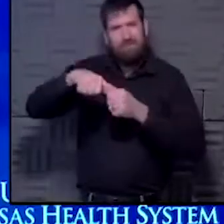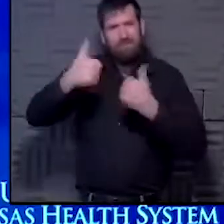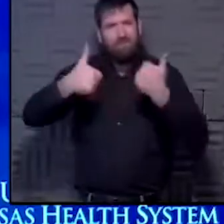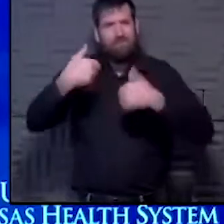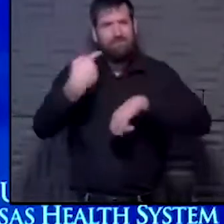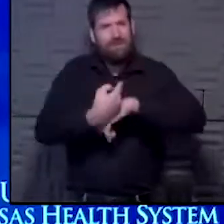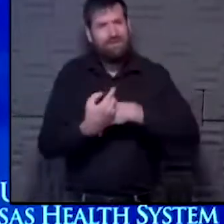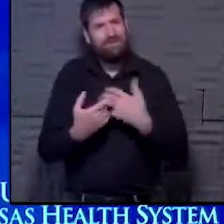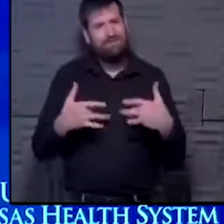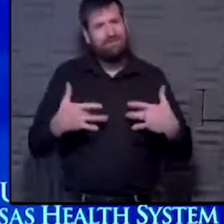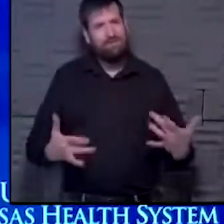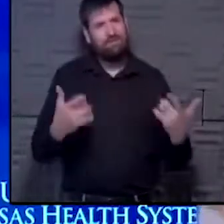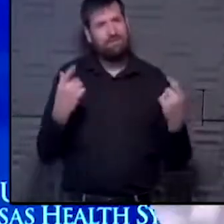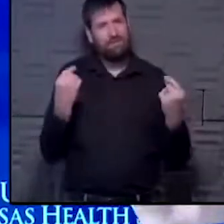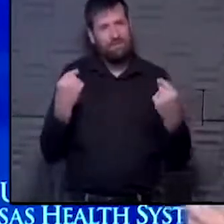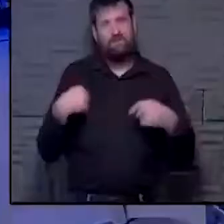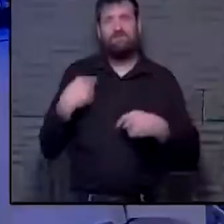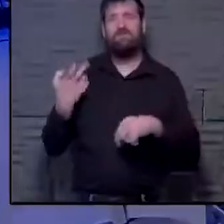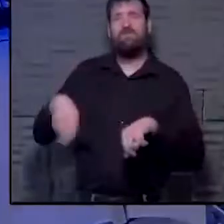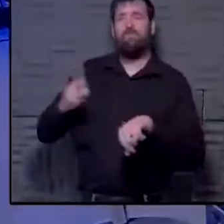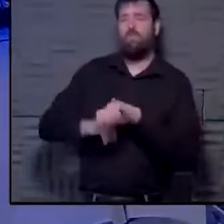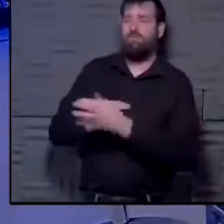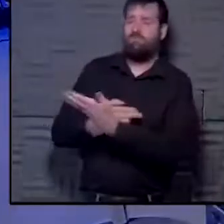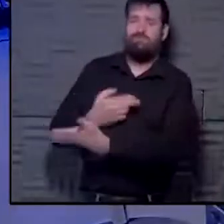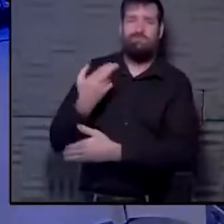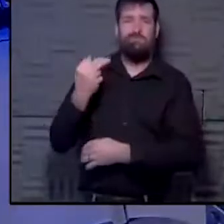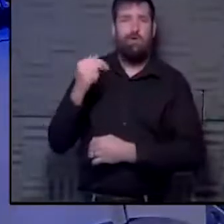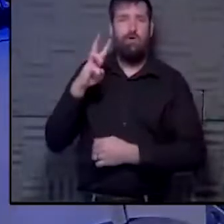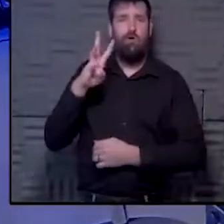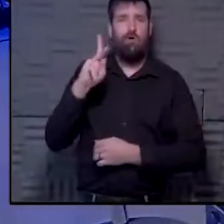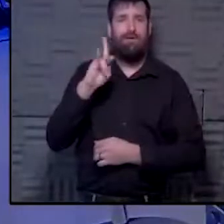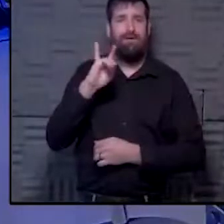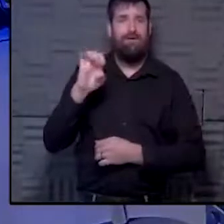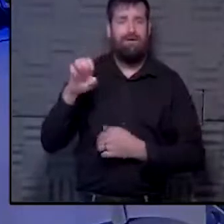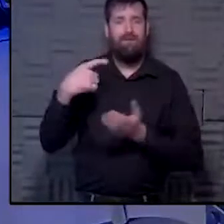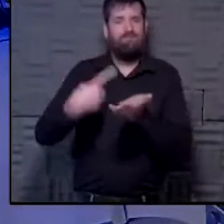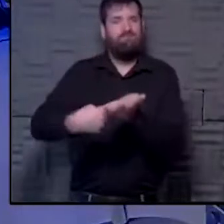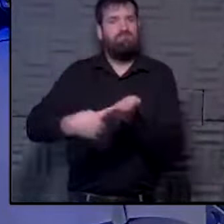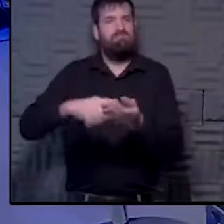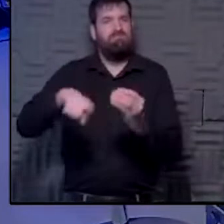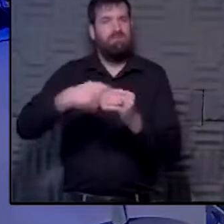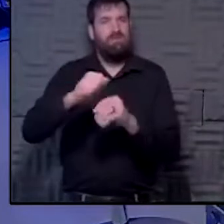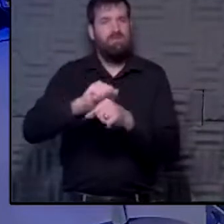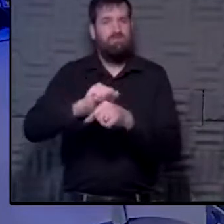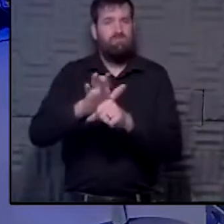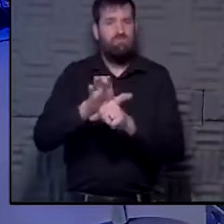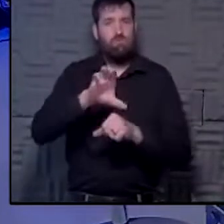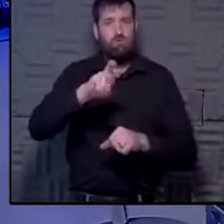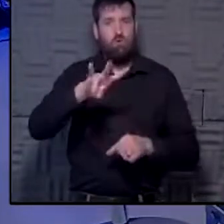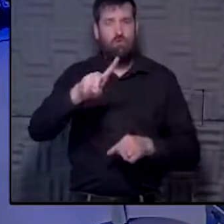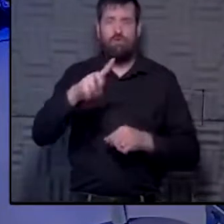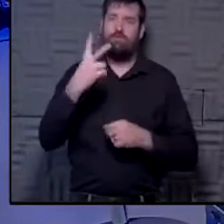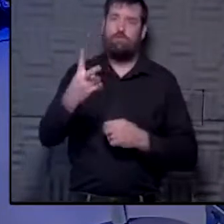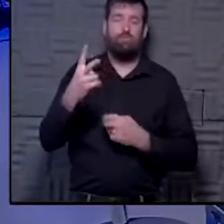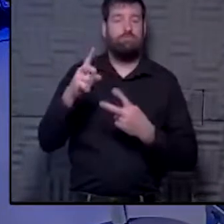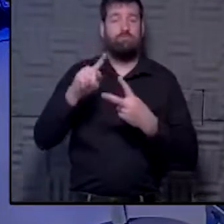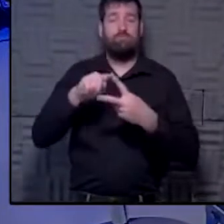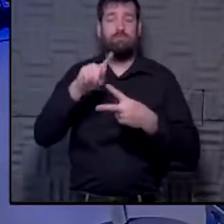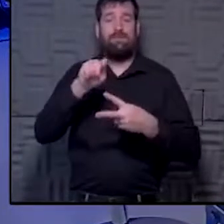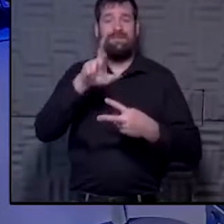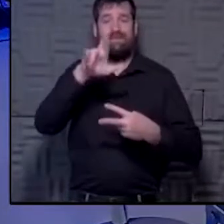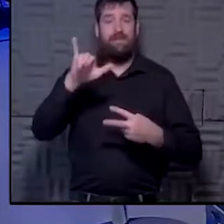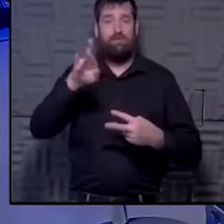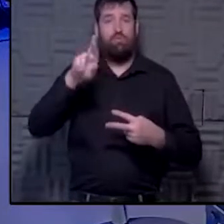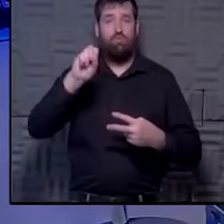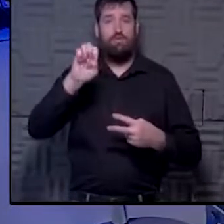of the time. Joined, of course, by the ever faithful Hawkeye. We're back with you to talk all about COVID. And this morning, two great guests, Dr. Terry Rosell